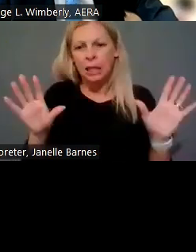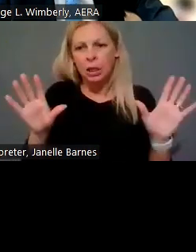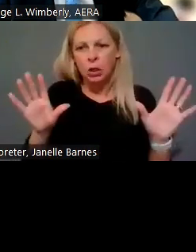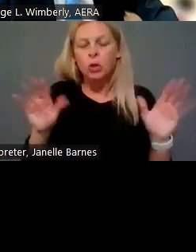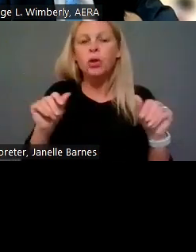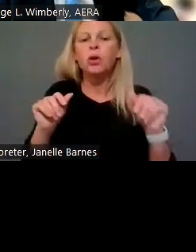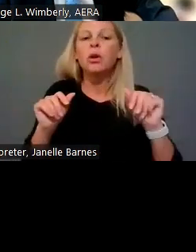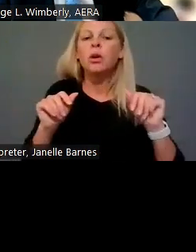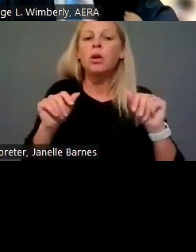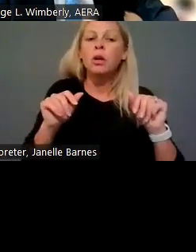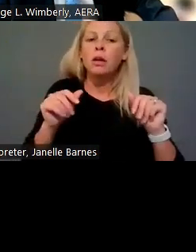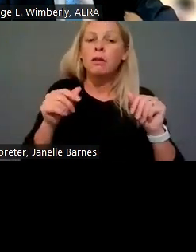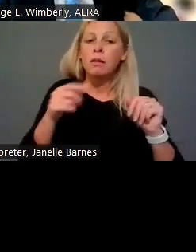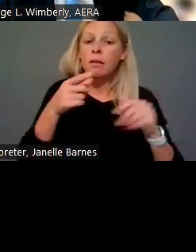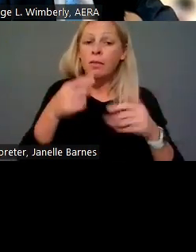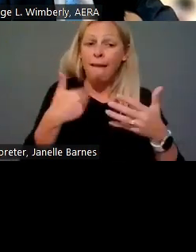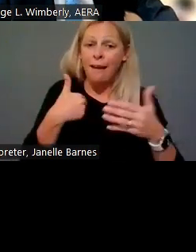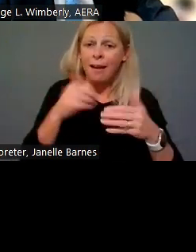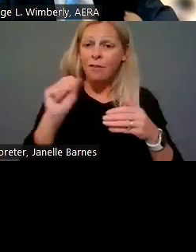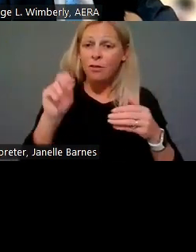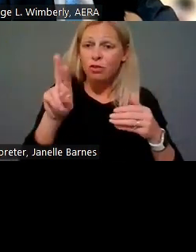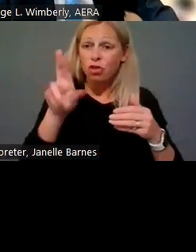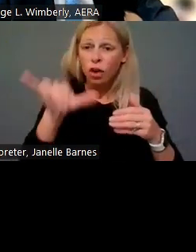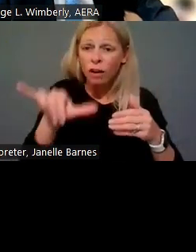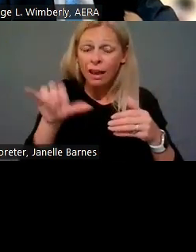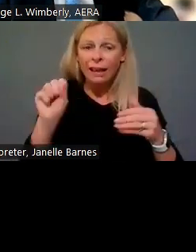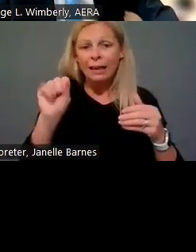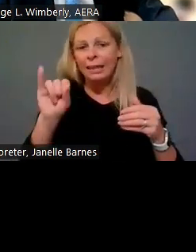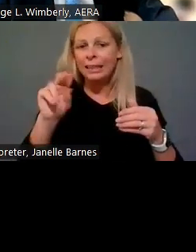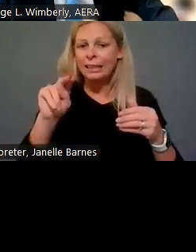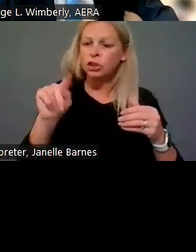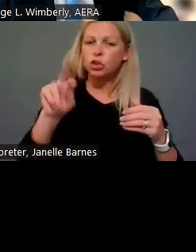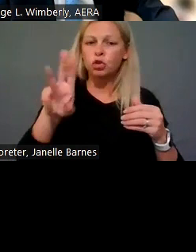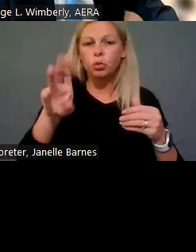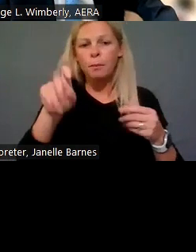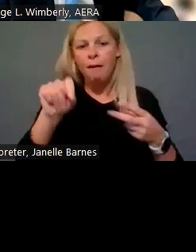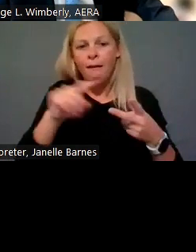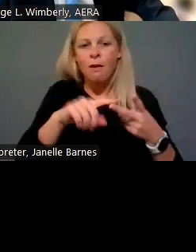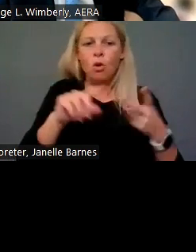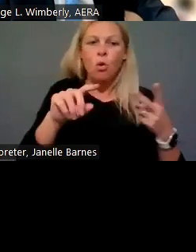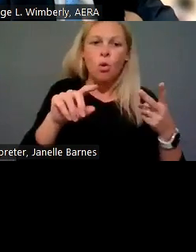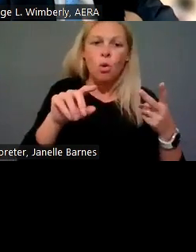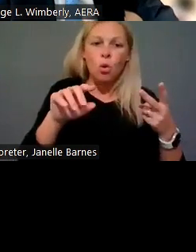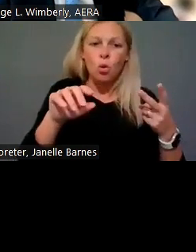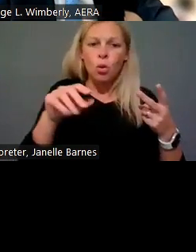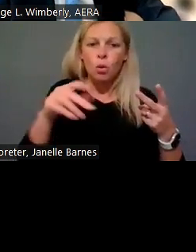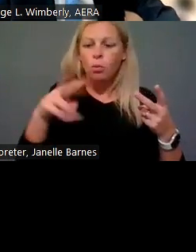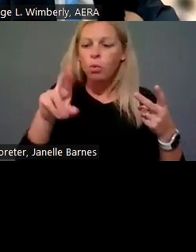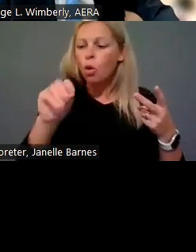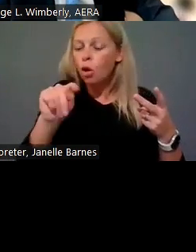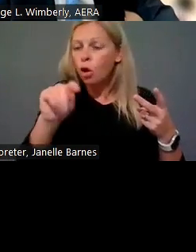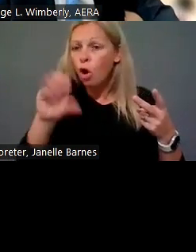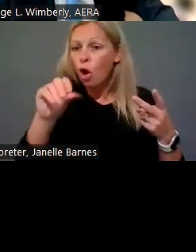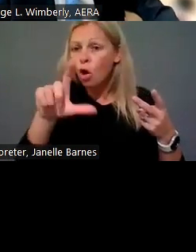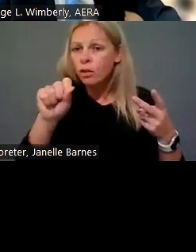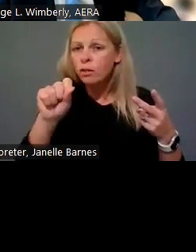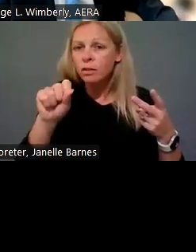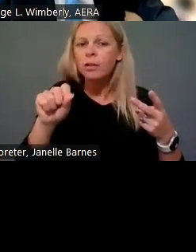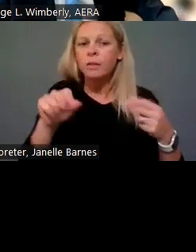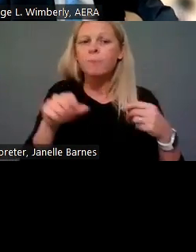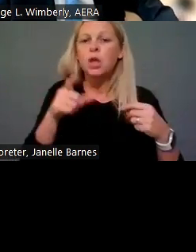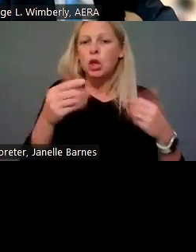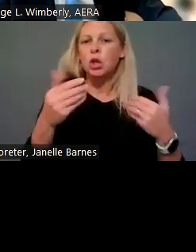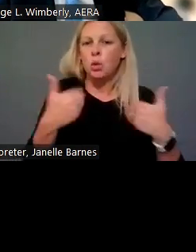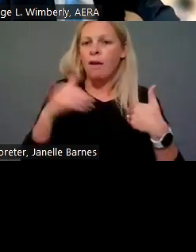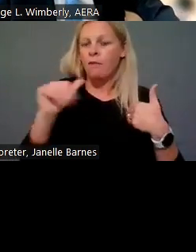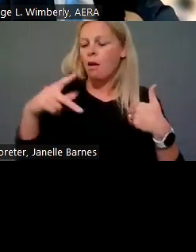have, if there's survey instruments or interview protocols, you have an appendix where you're free to make the